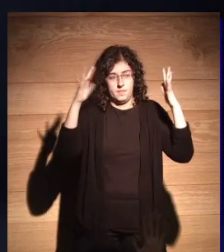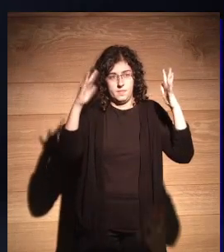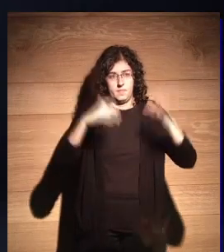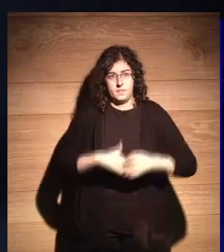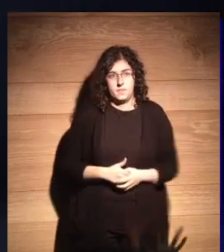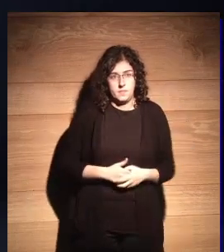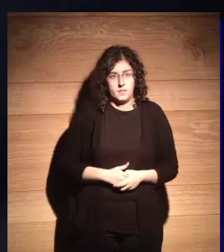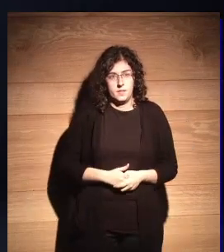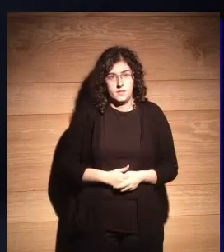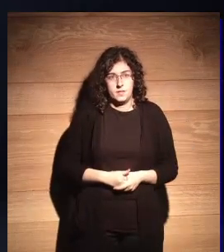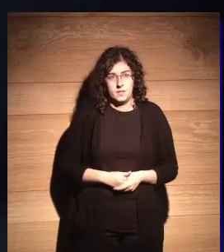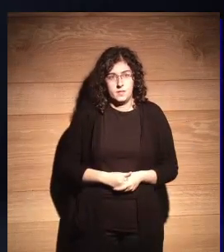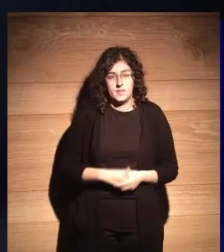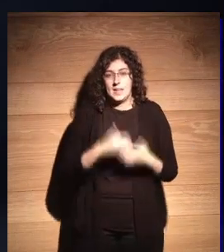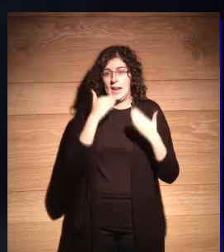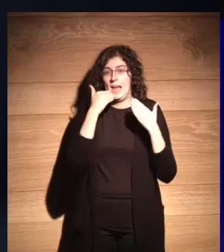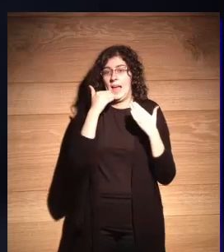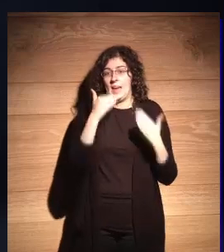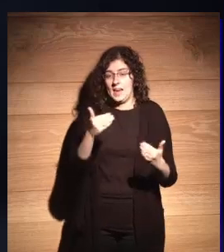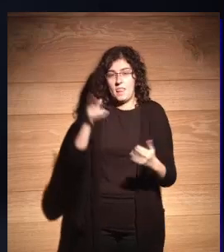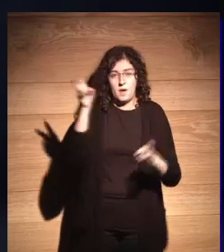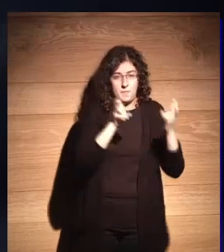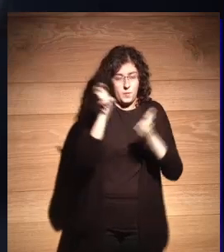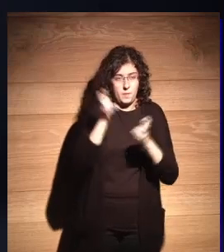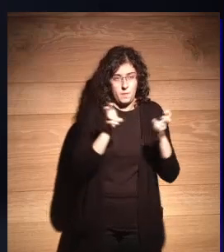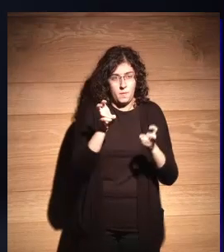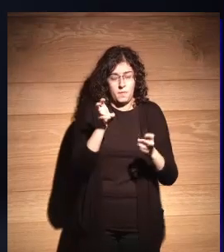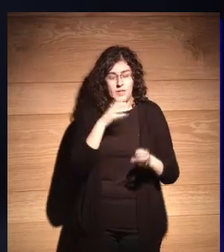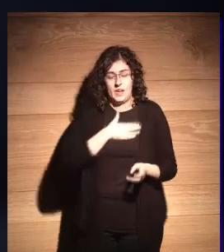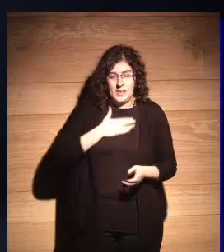Thank you for coming. It was a pleasure. Yeah. Thank you.